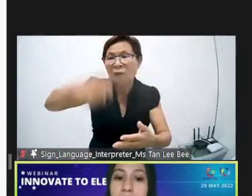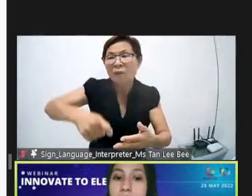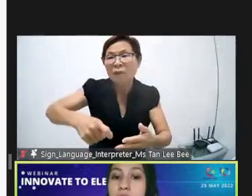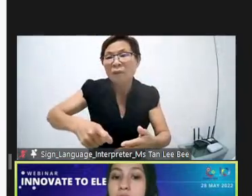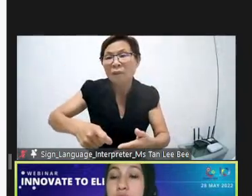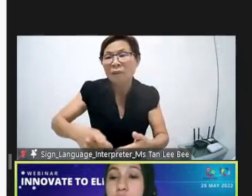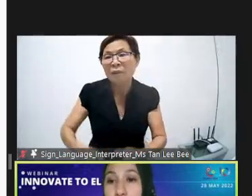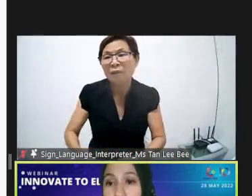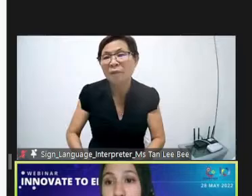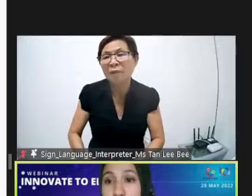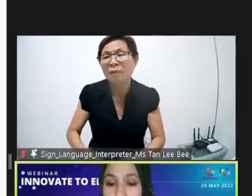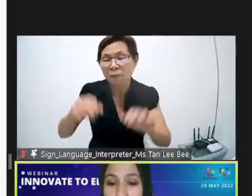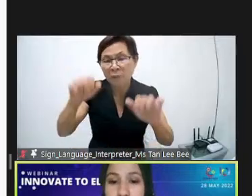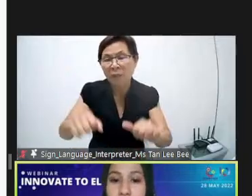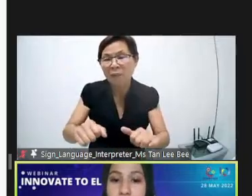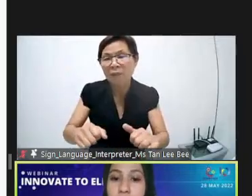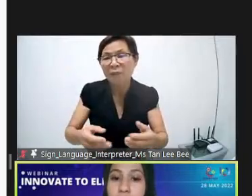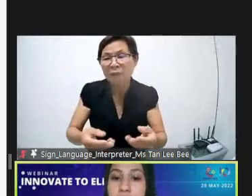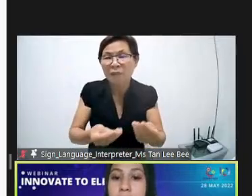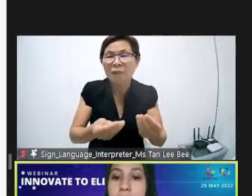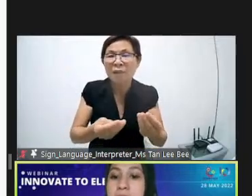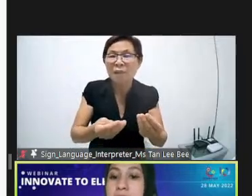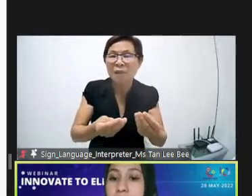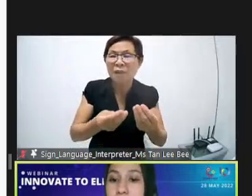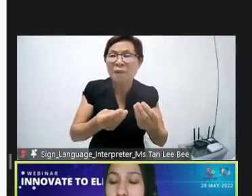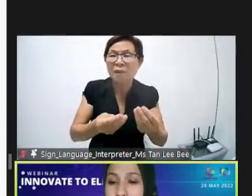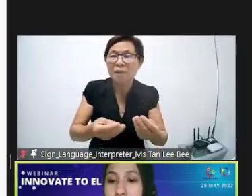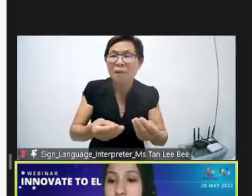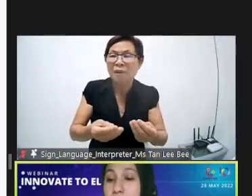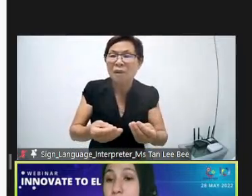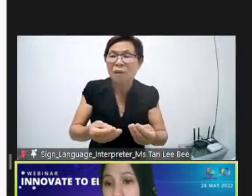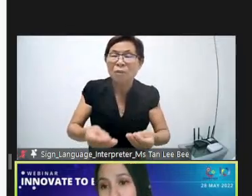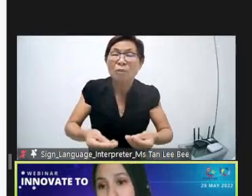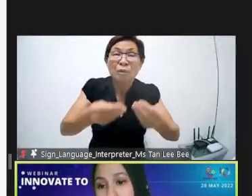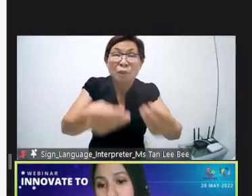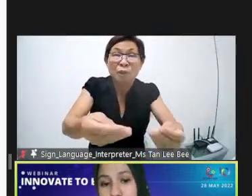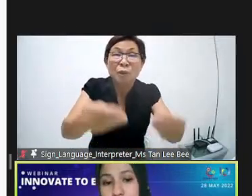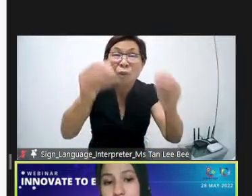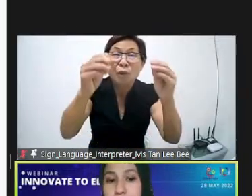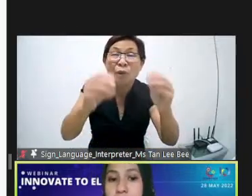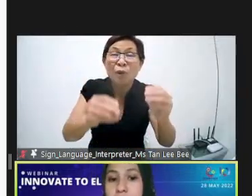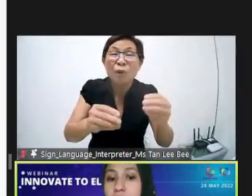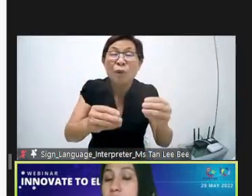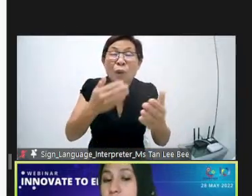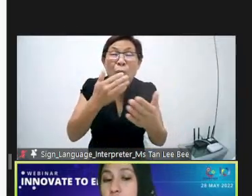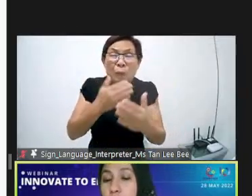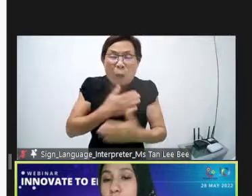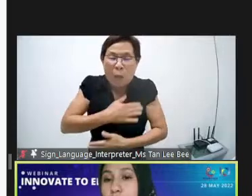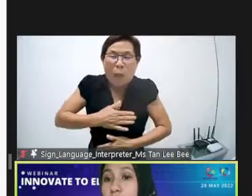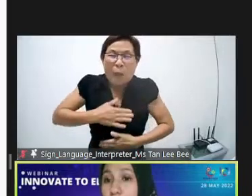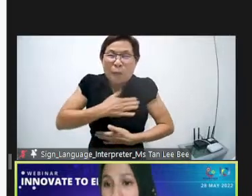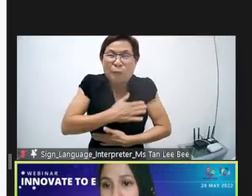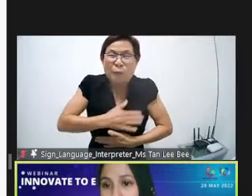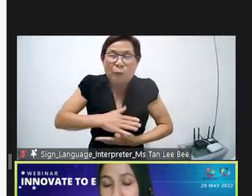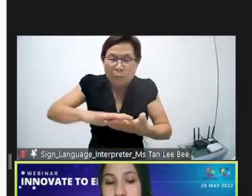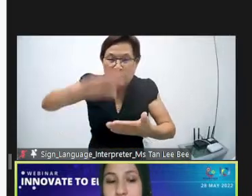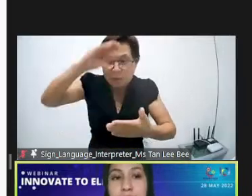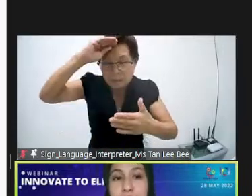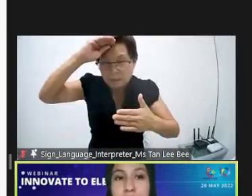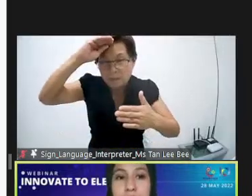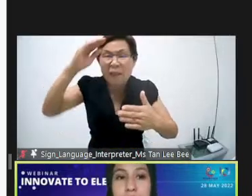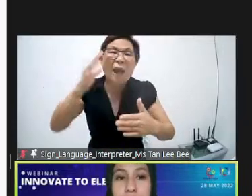is able to provide them with a pleasant learning experience and in accordance with the